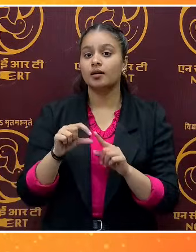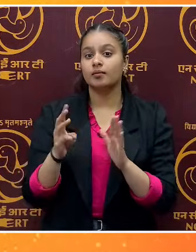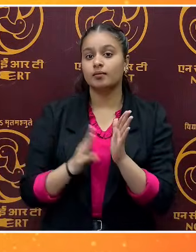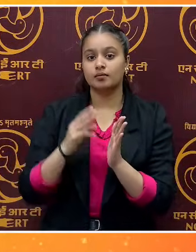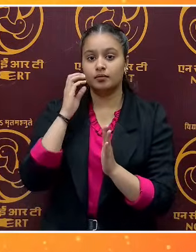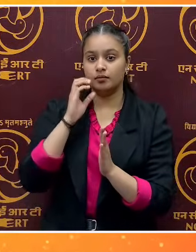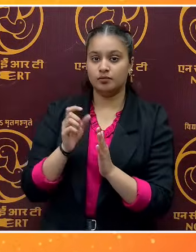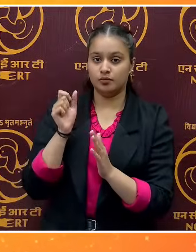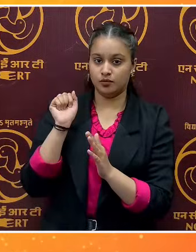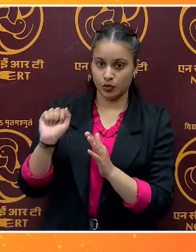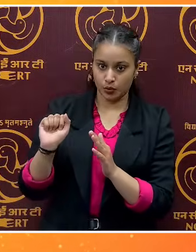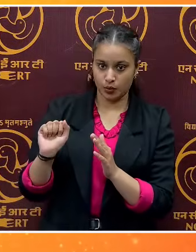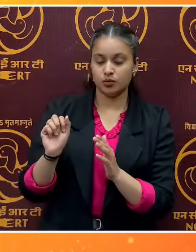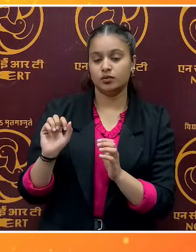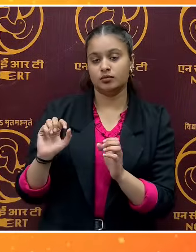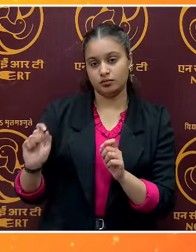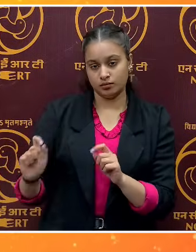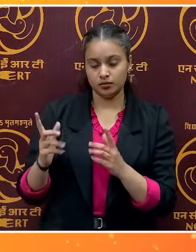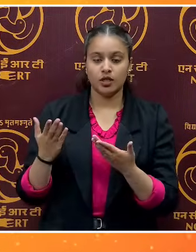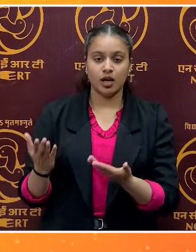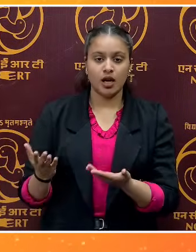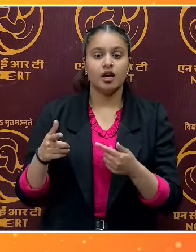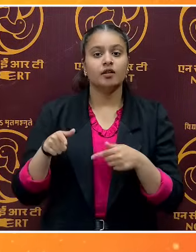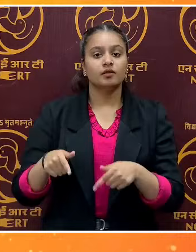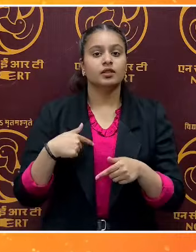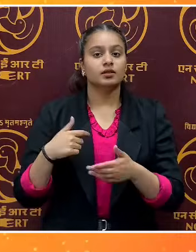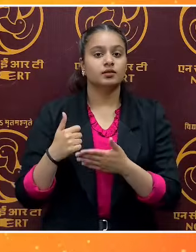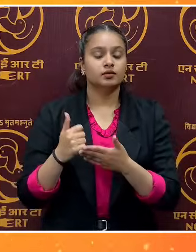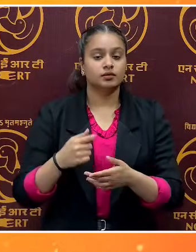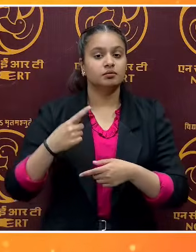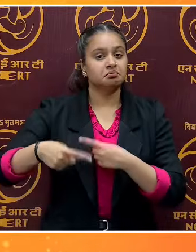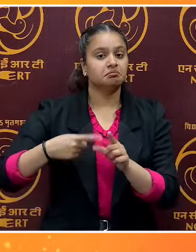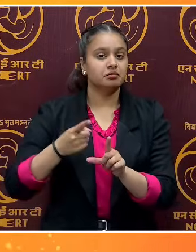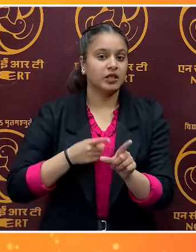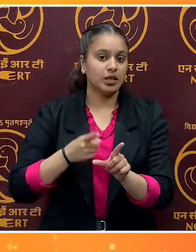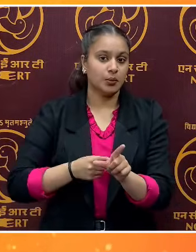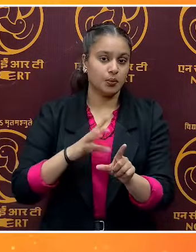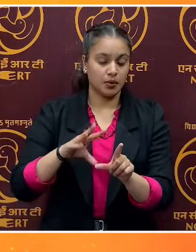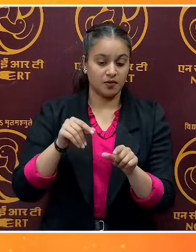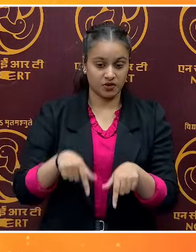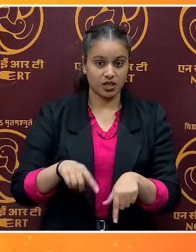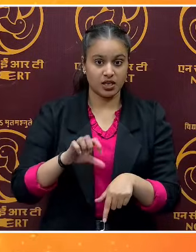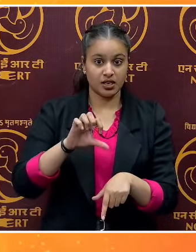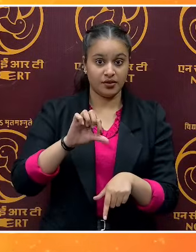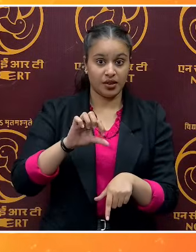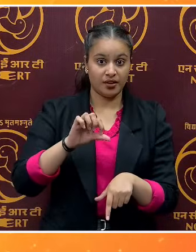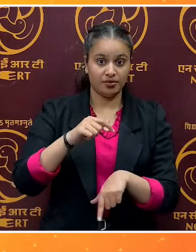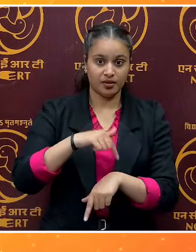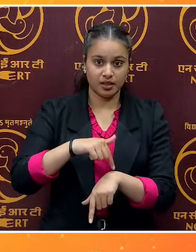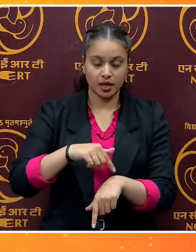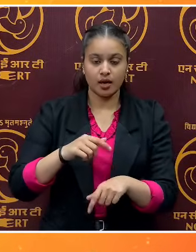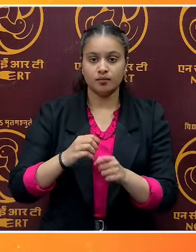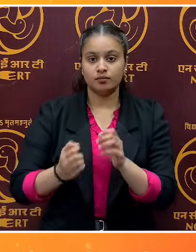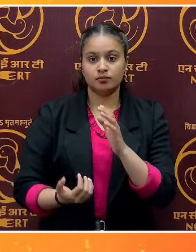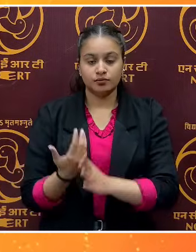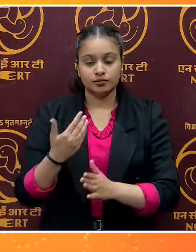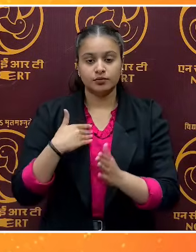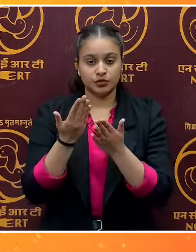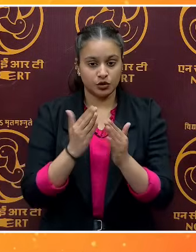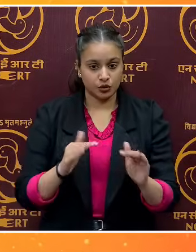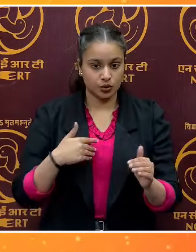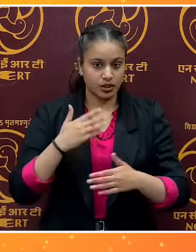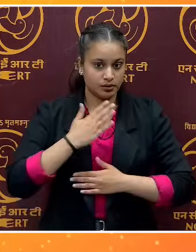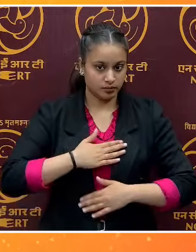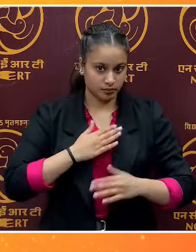Prime Minister Shri Narendra Modi ji, is being held every year. This year the 9th edition is being organized for encouraging joyful